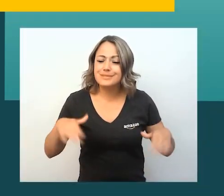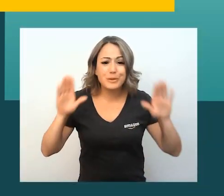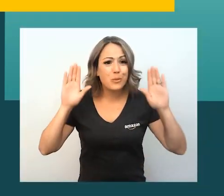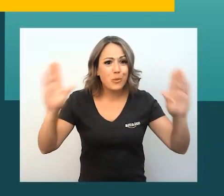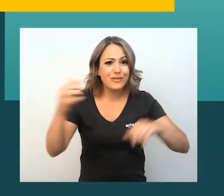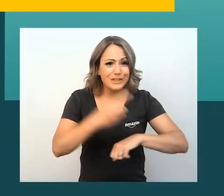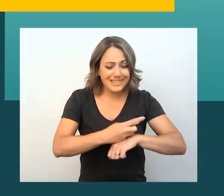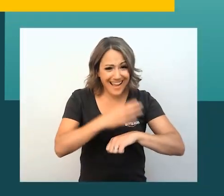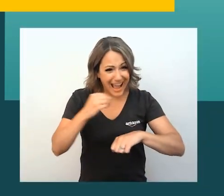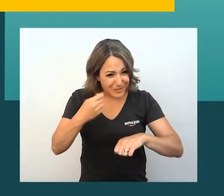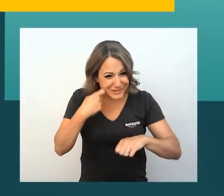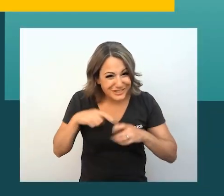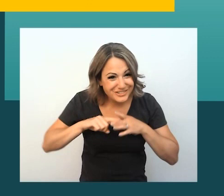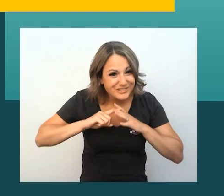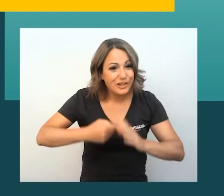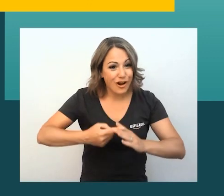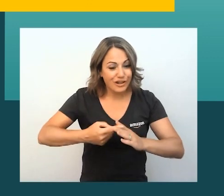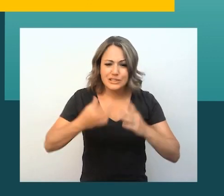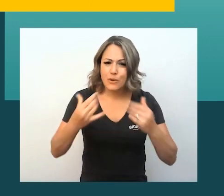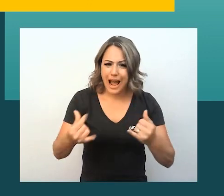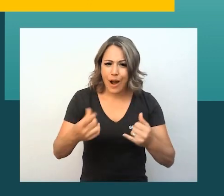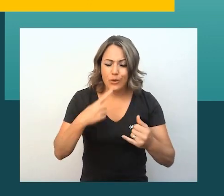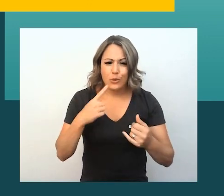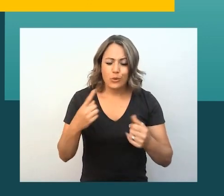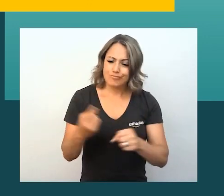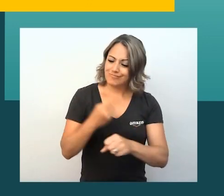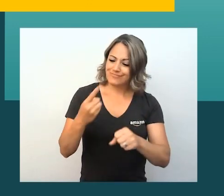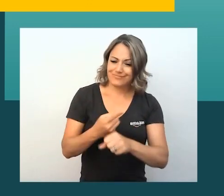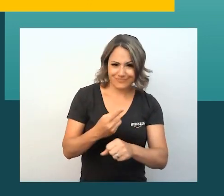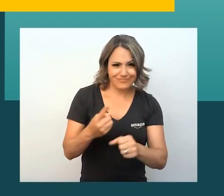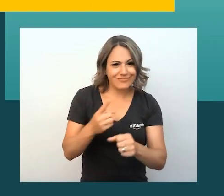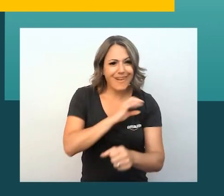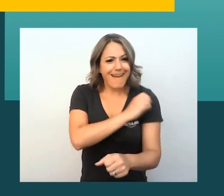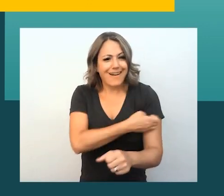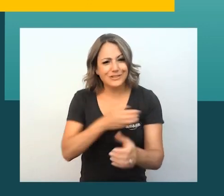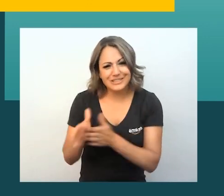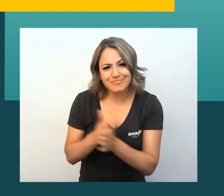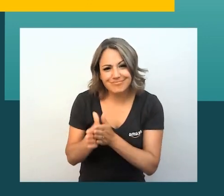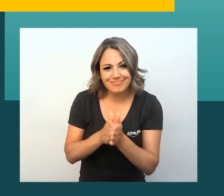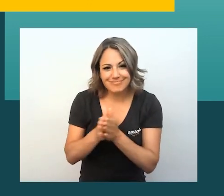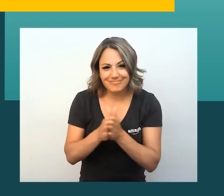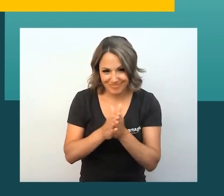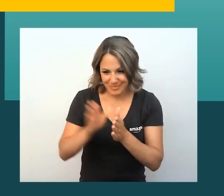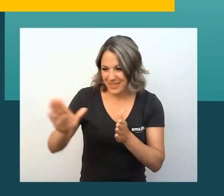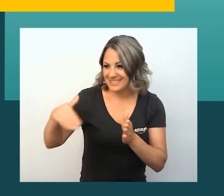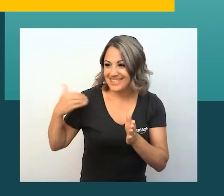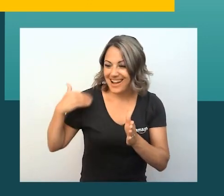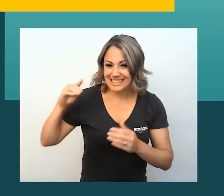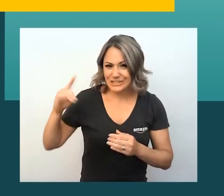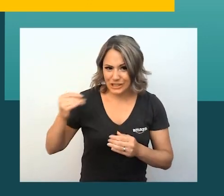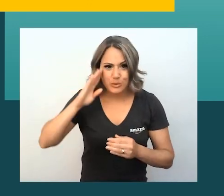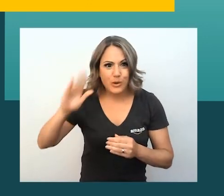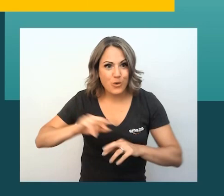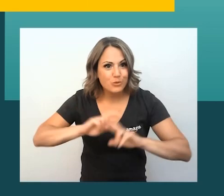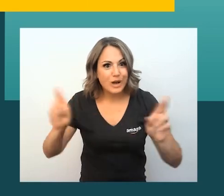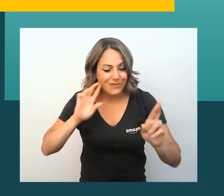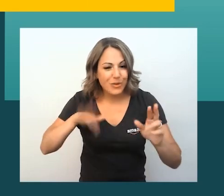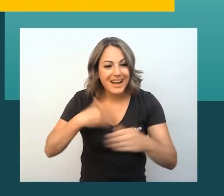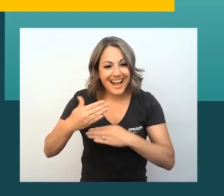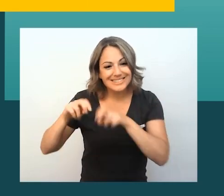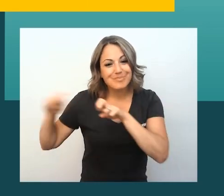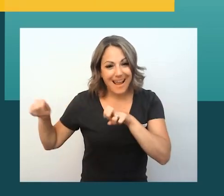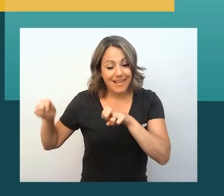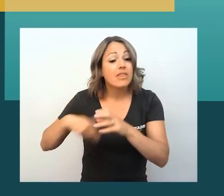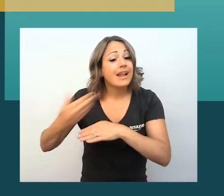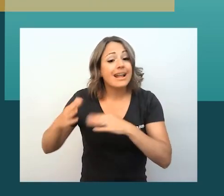It's been a great day and we're just getting started. And now that you've been properly energized by the brilliance of our young DJ, we know you're ready for the